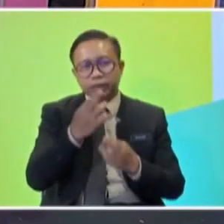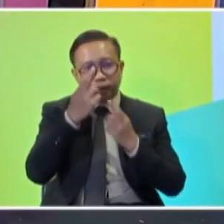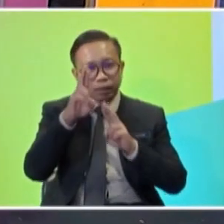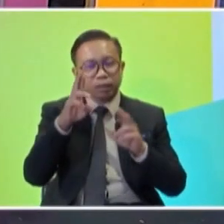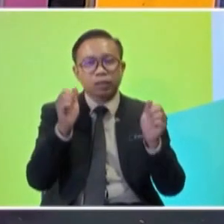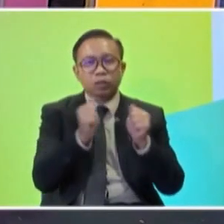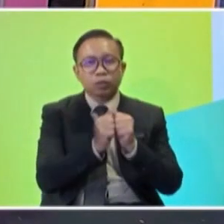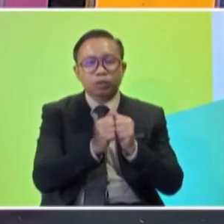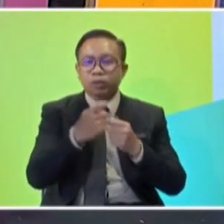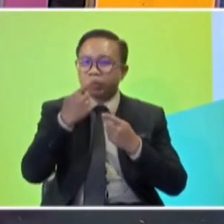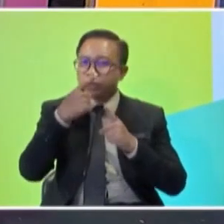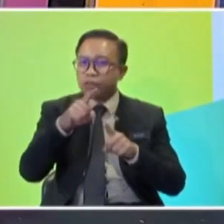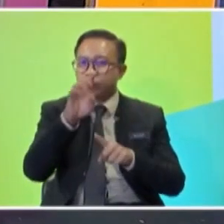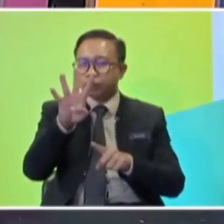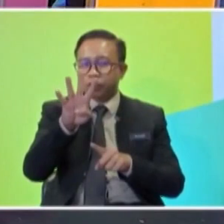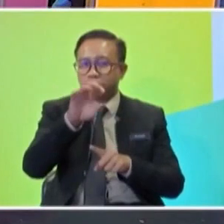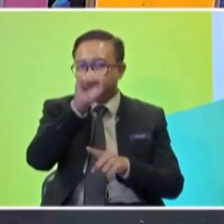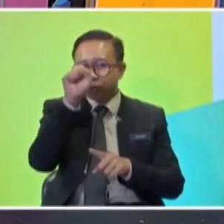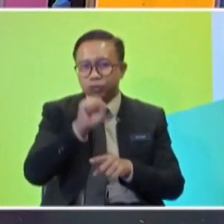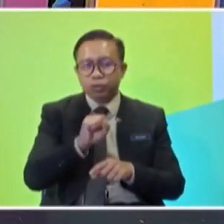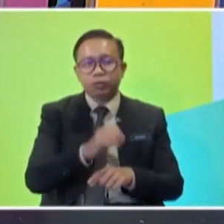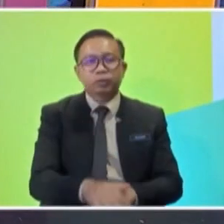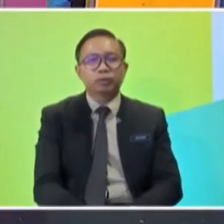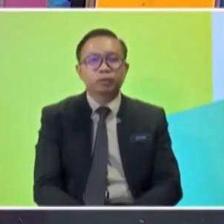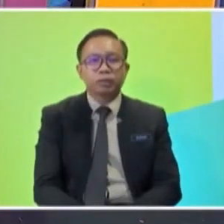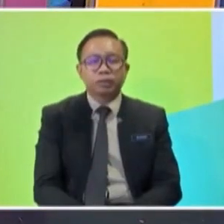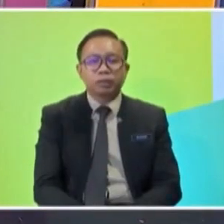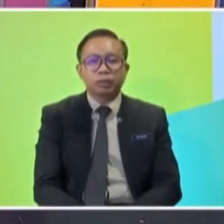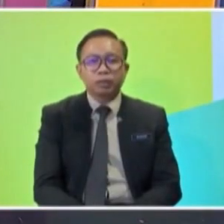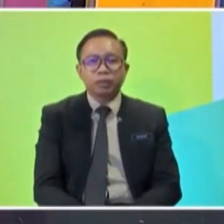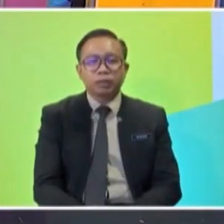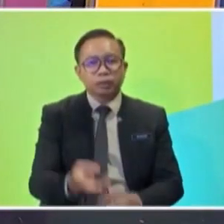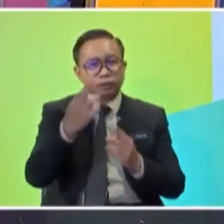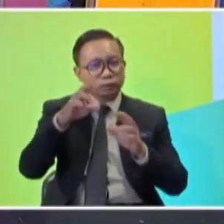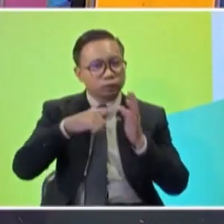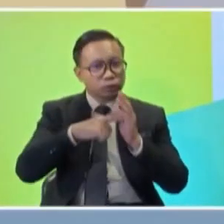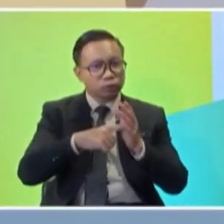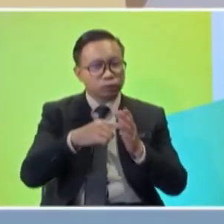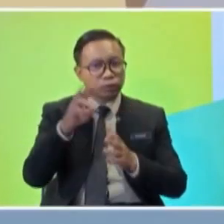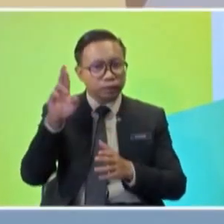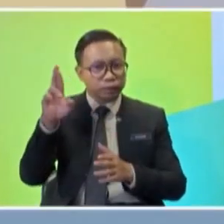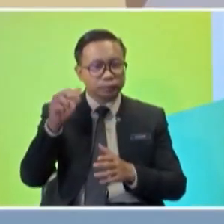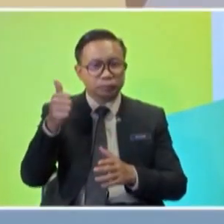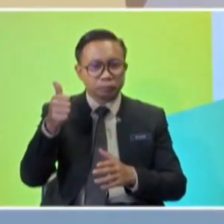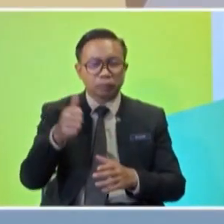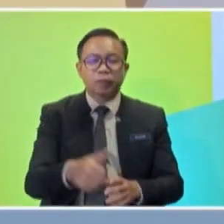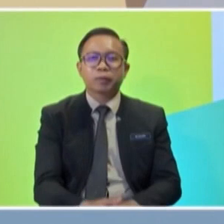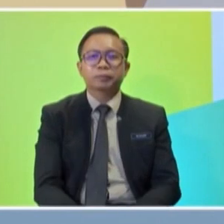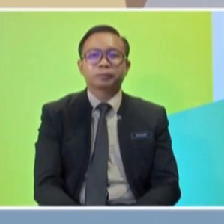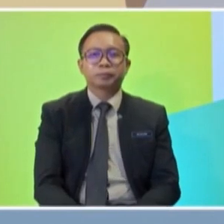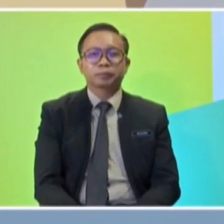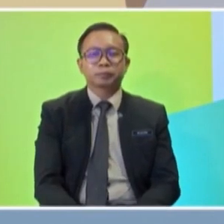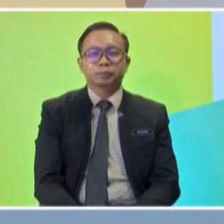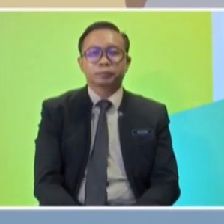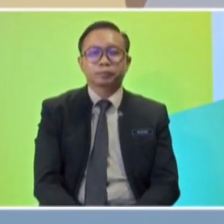with your answers for the 4 questions? Okay, I see some hands for those if of you watching ready, at home. Just show me your like hand. Yeah, okay. Oh, they are very